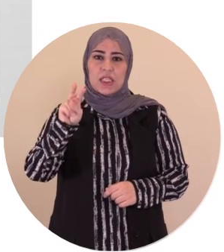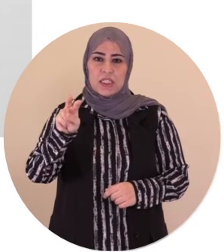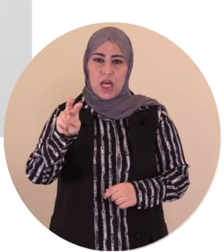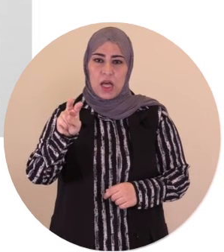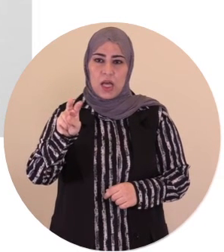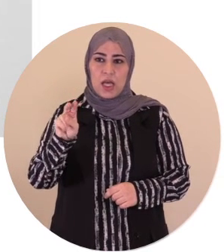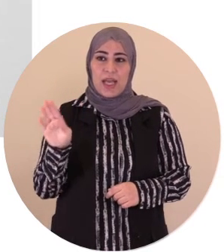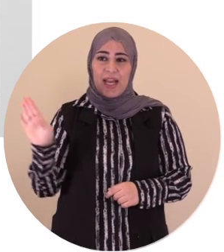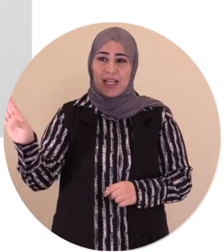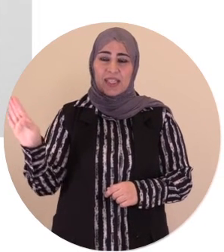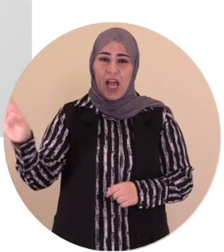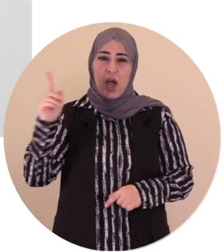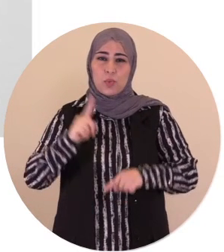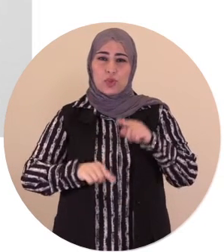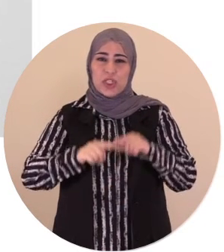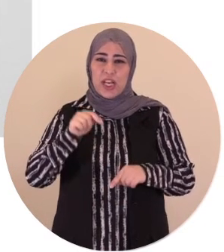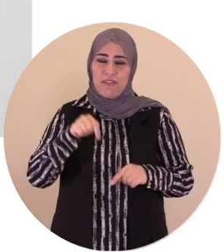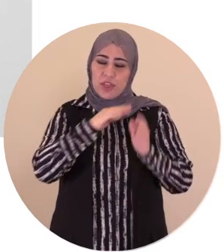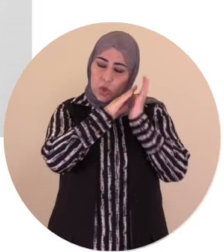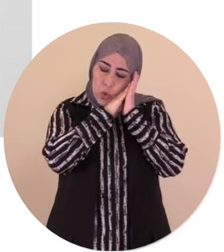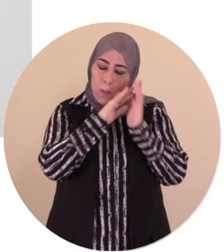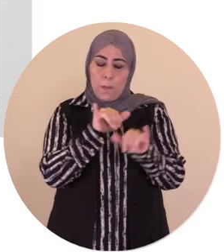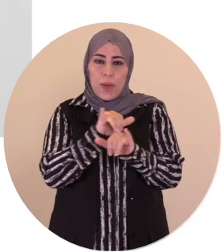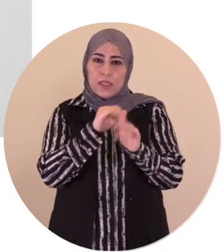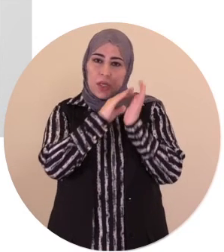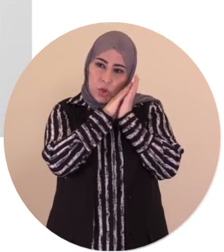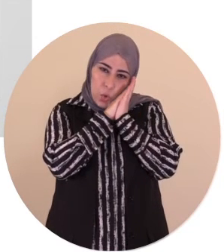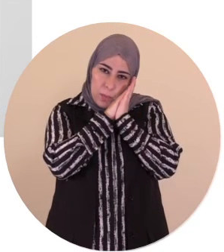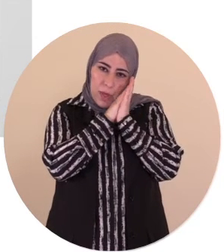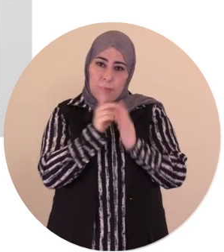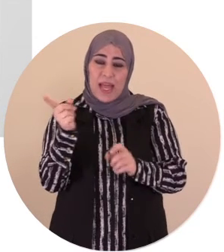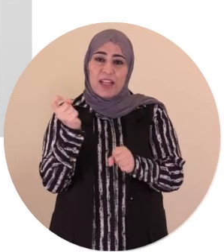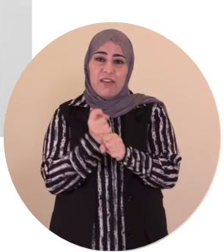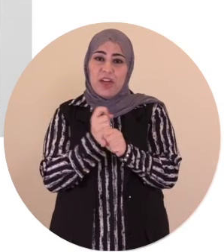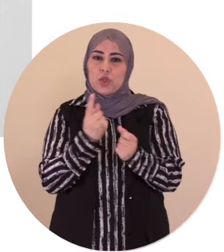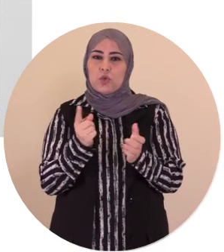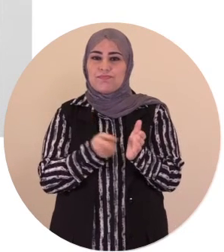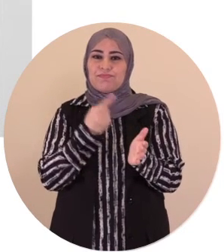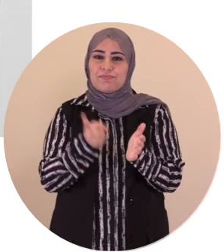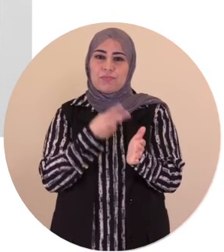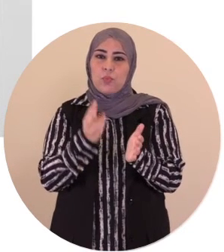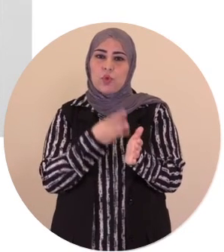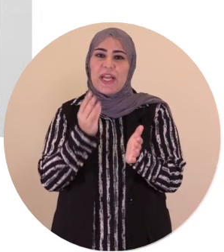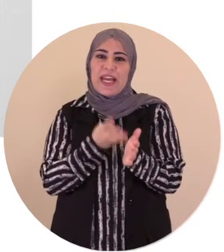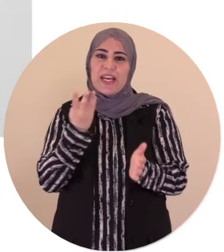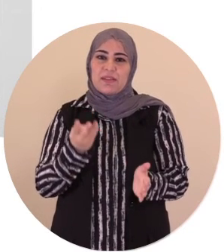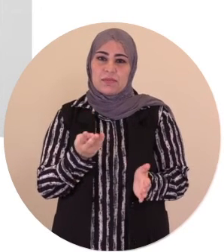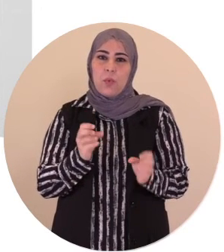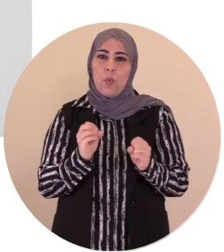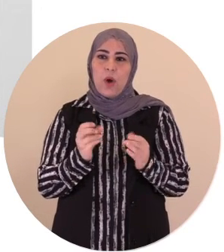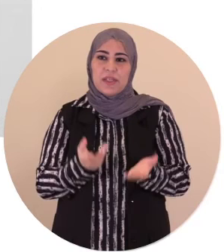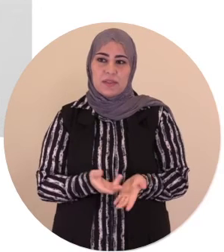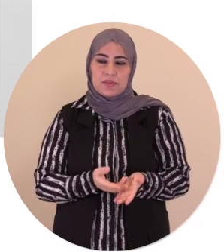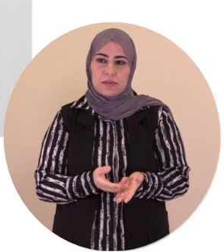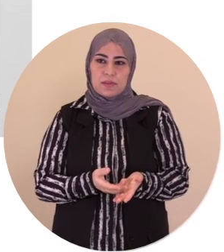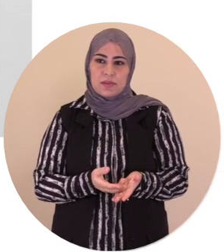trouble sleeping. She had been having sleepless nights. Then, what did she do? She was treated. So both of these things